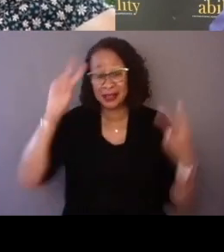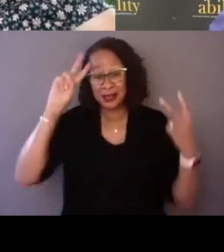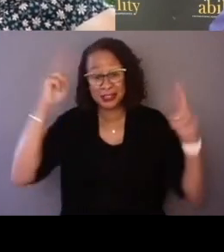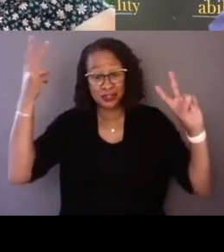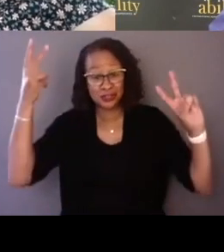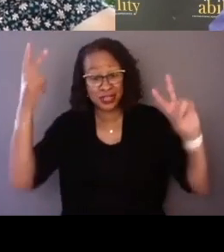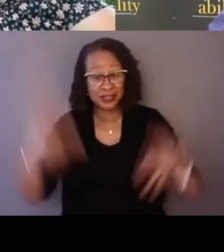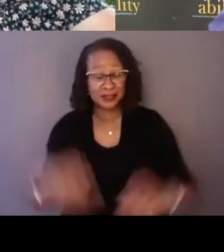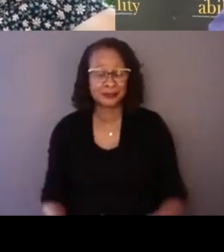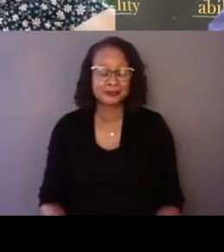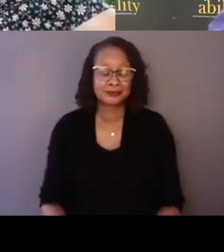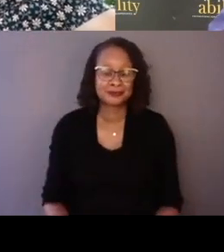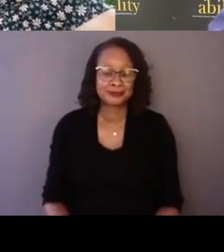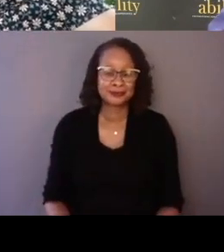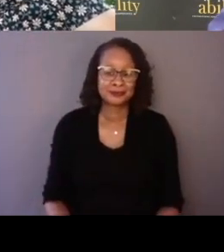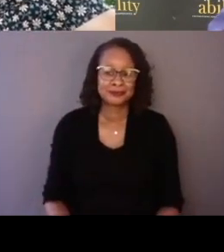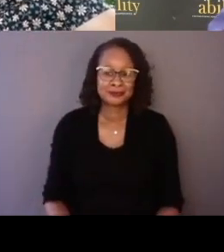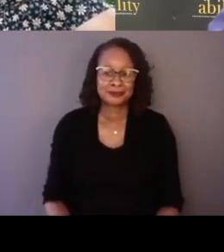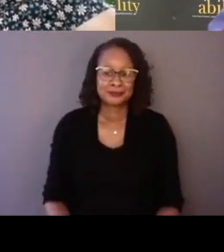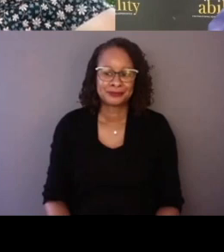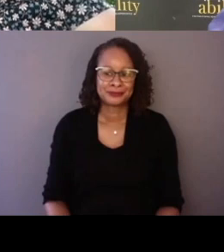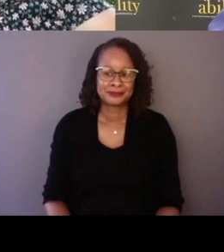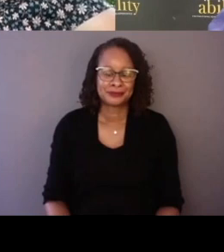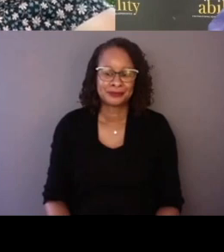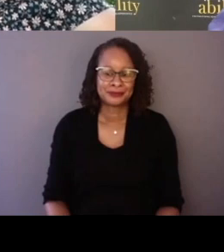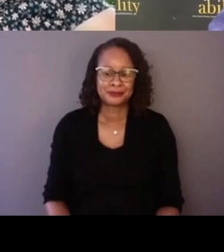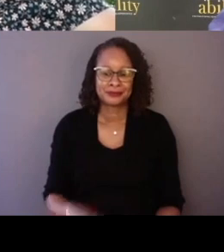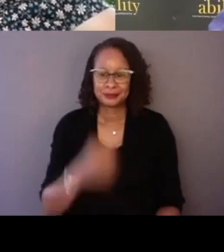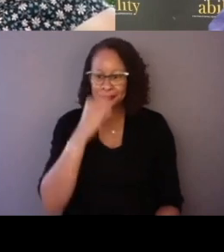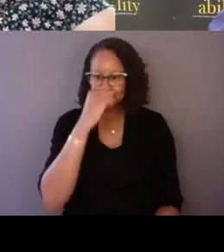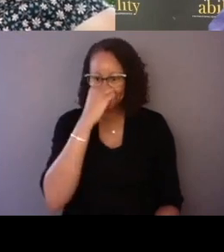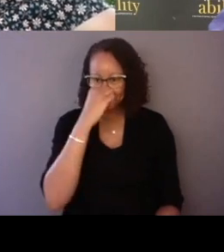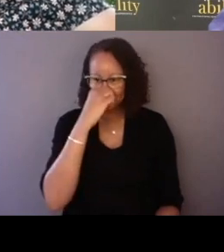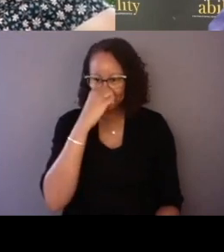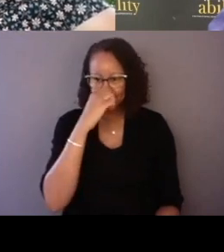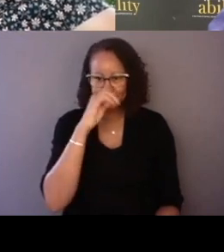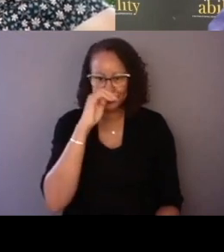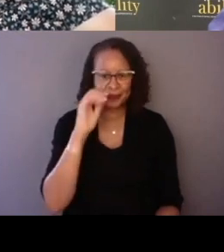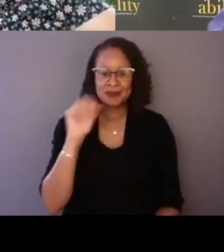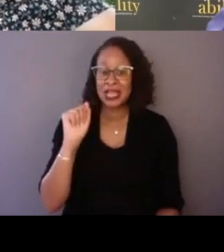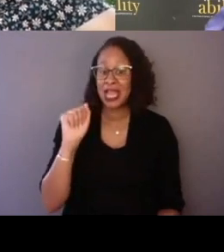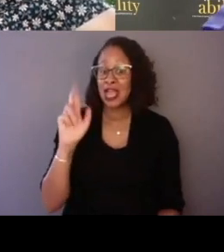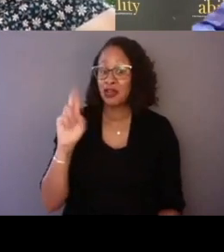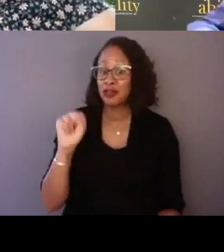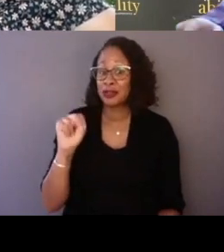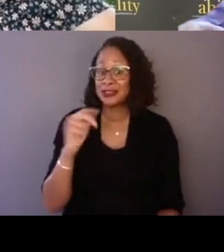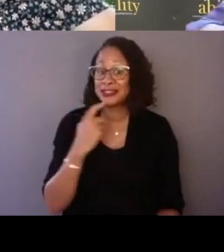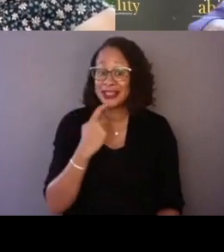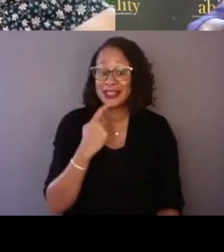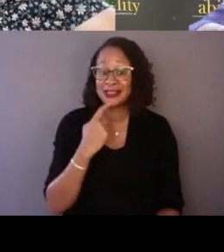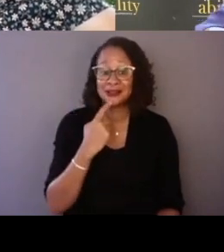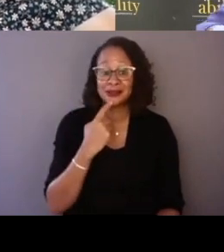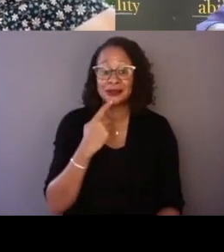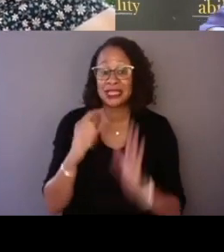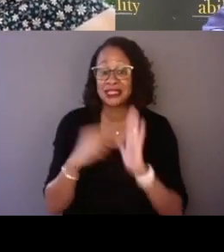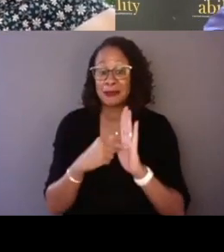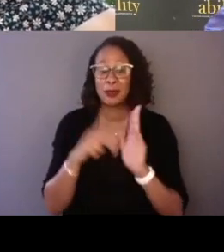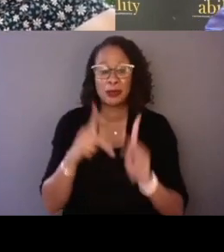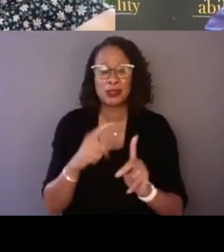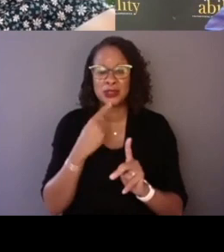misunderstanding that you find yourself in? So Aaron used the example of the person who said suffer from, and the way that